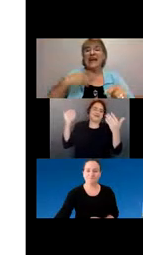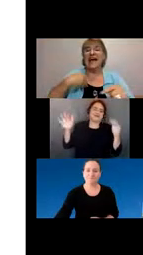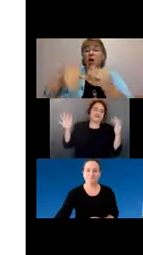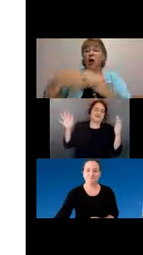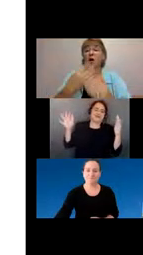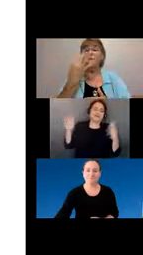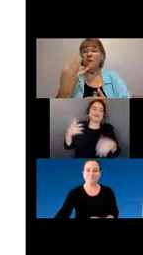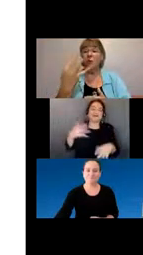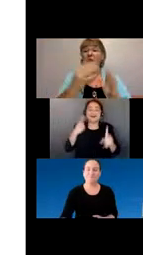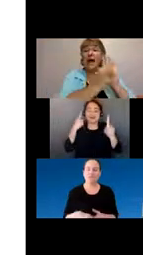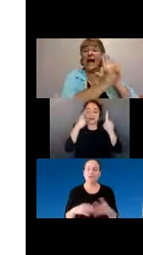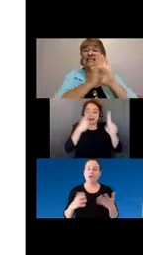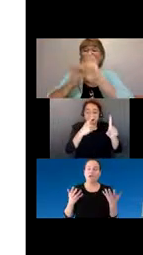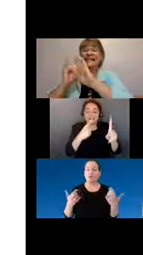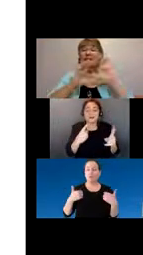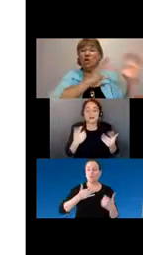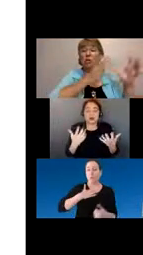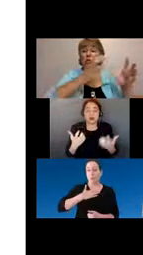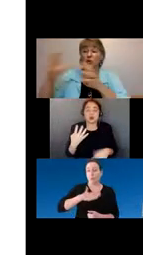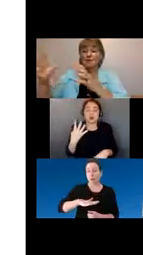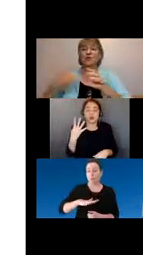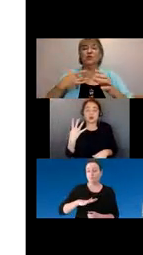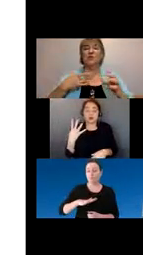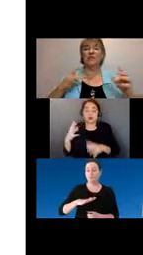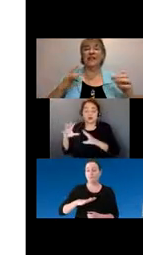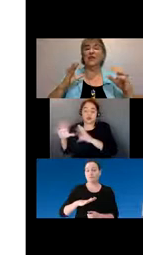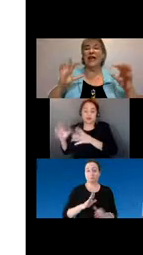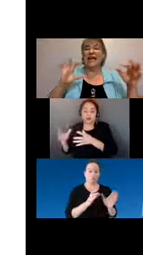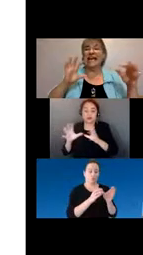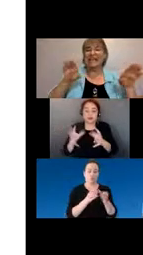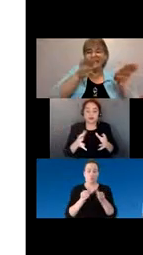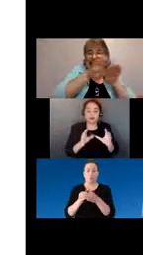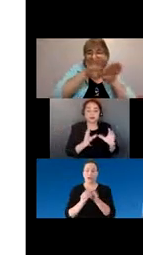want to have all four identity groups to feel